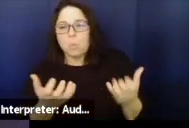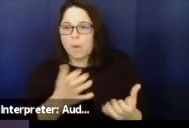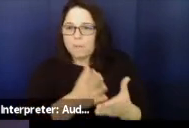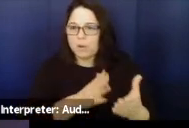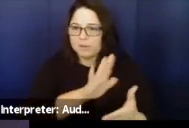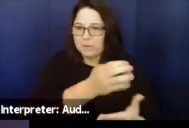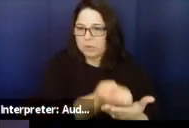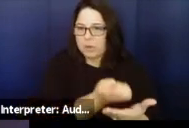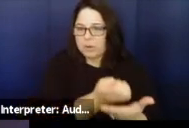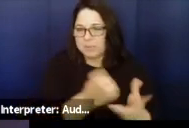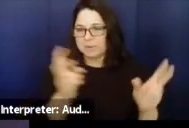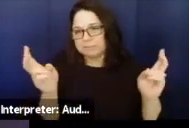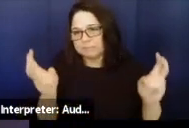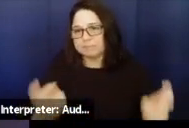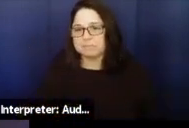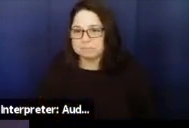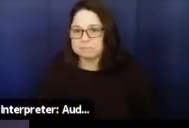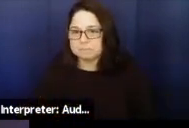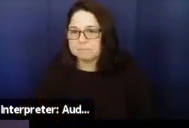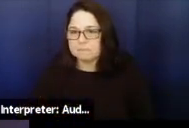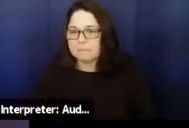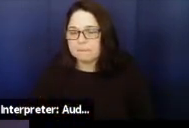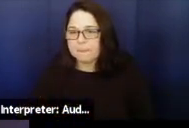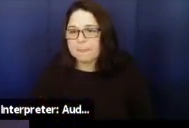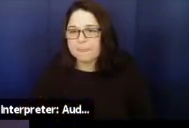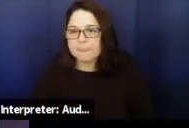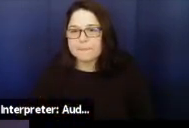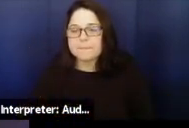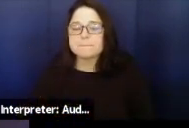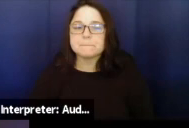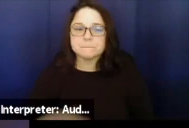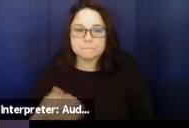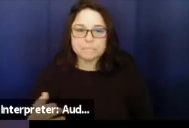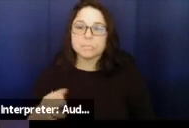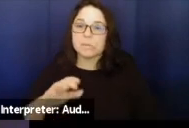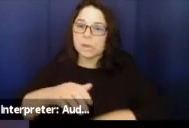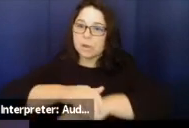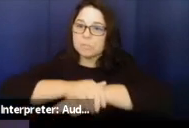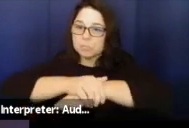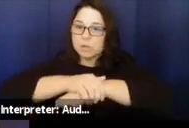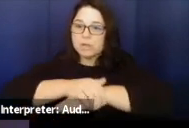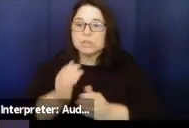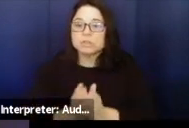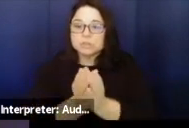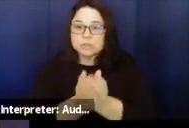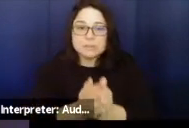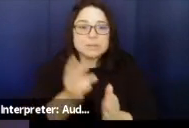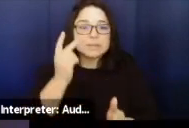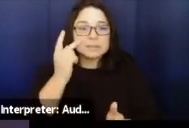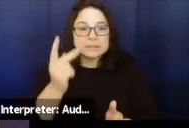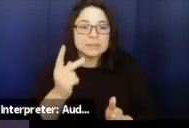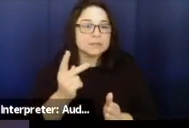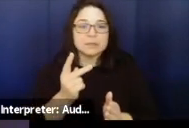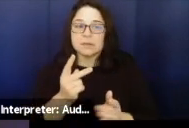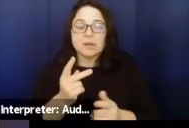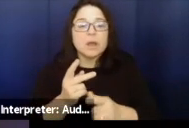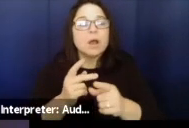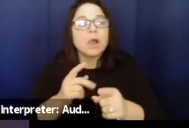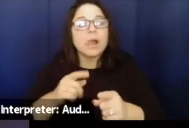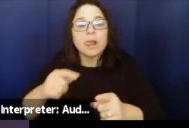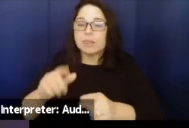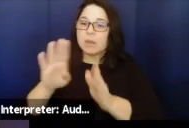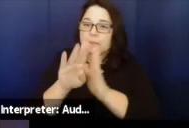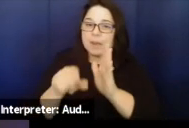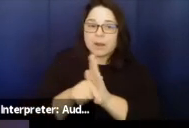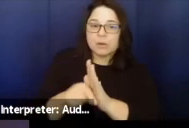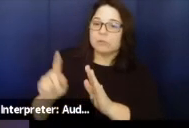signaling that they're hoping to get a piece of this financial pie. A British ship is seen foundering in the background next to the